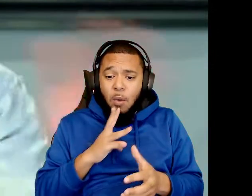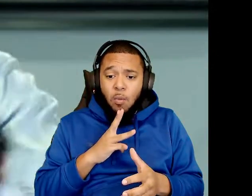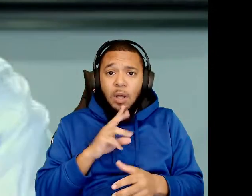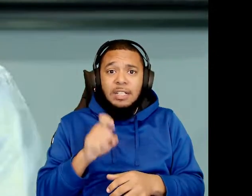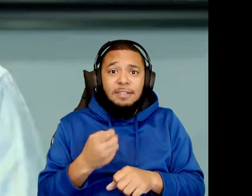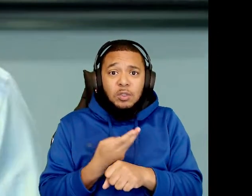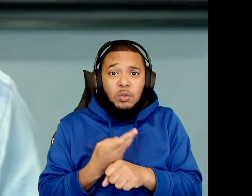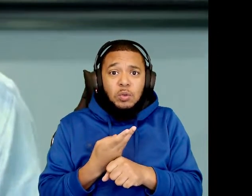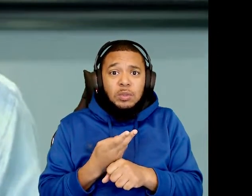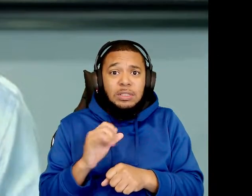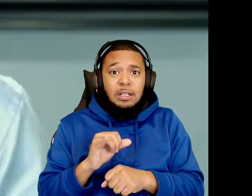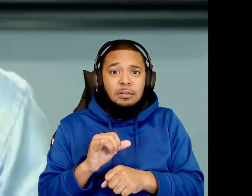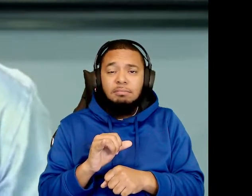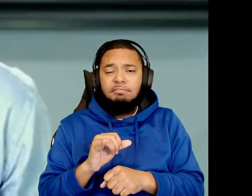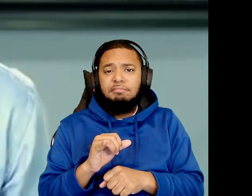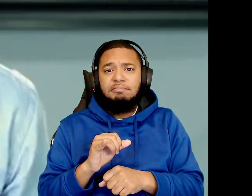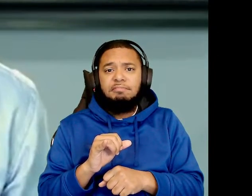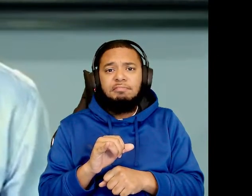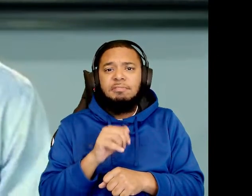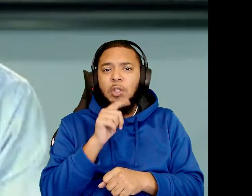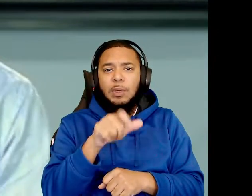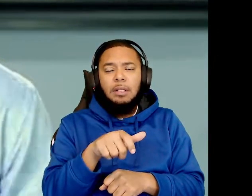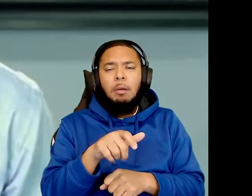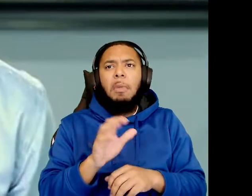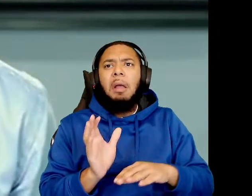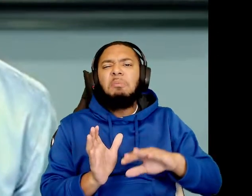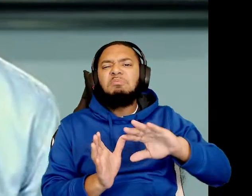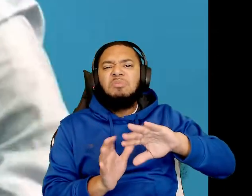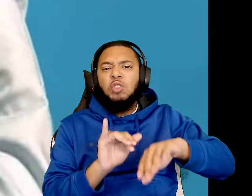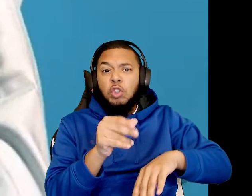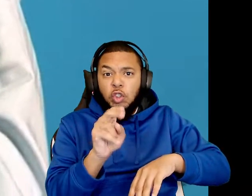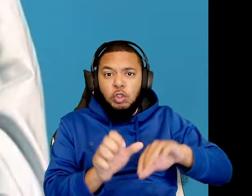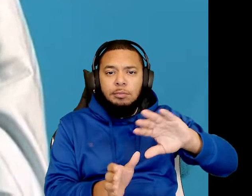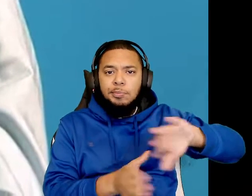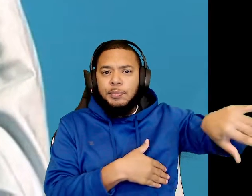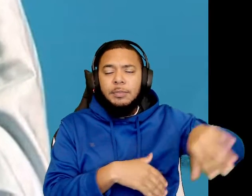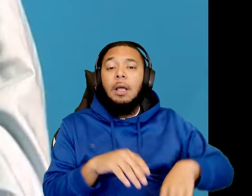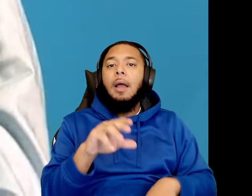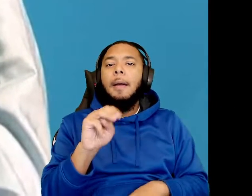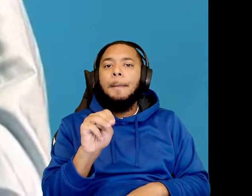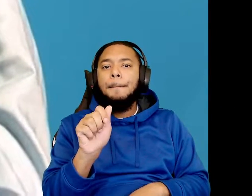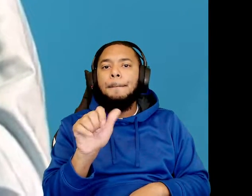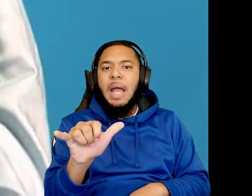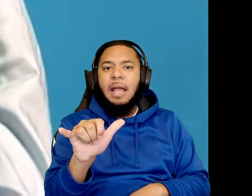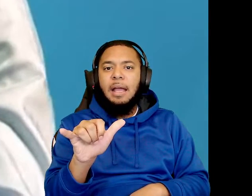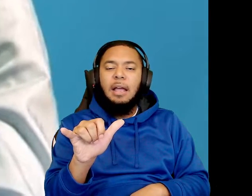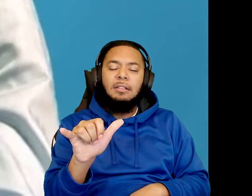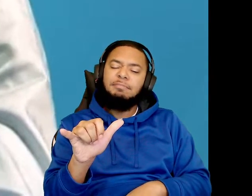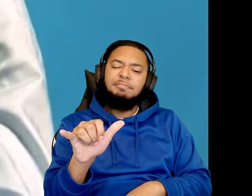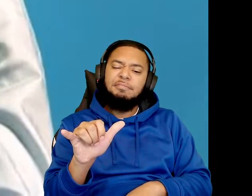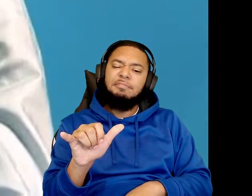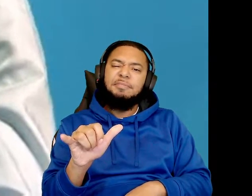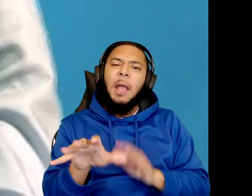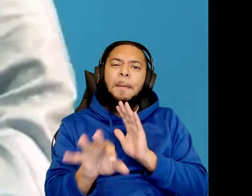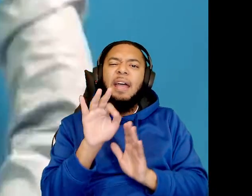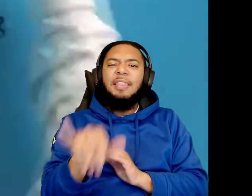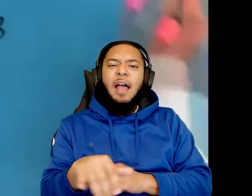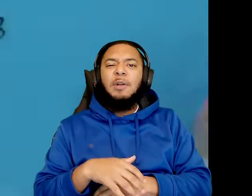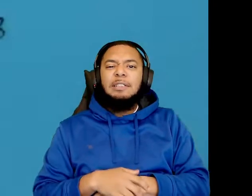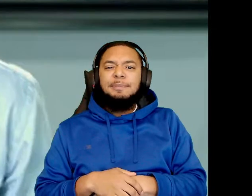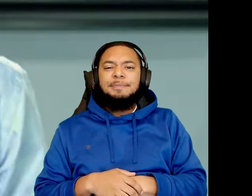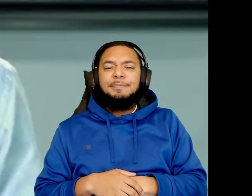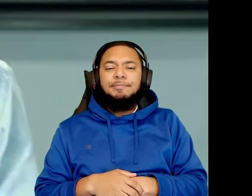You say, okay, well, scratch June. Let's just pick May as our base month. Let's say most months are like